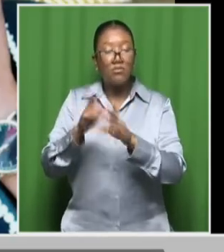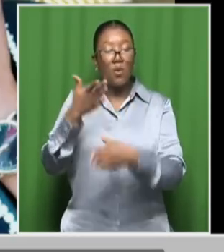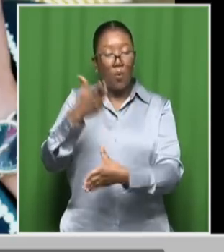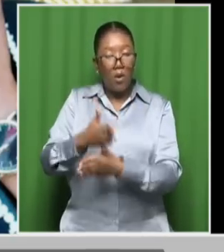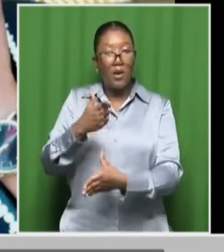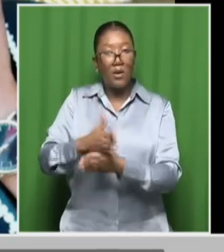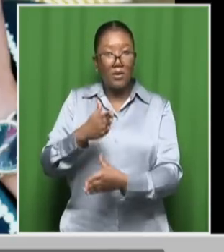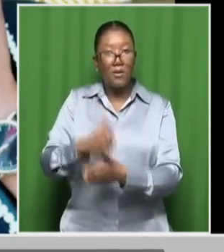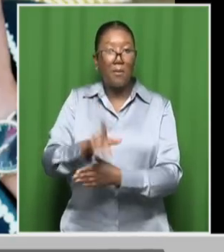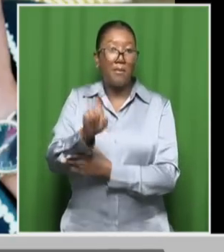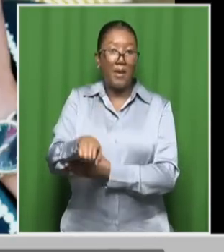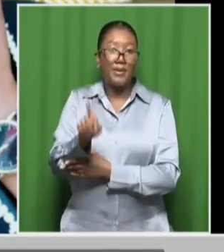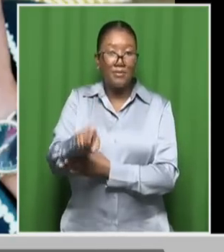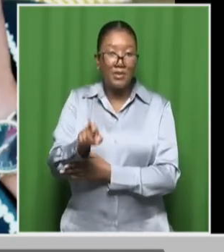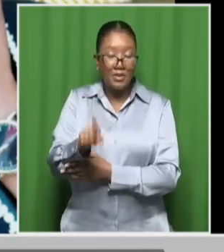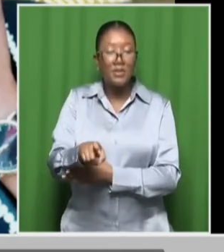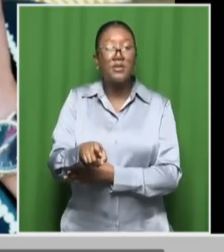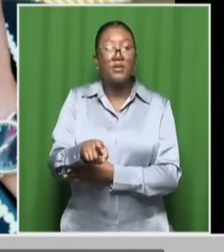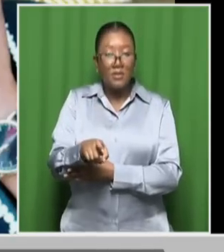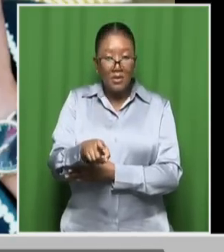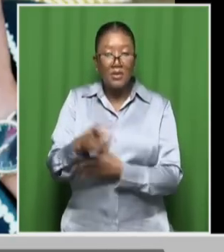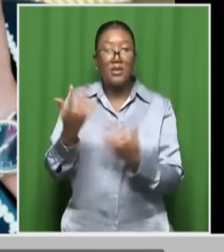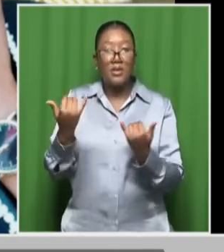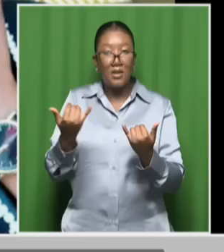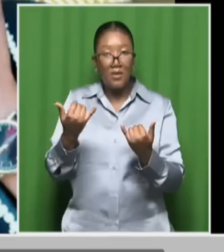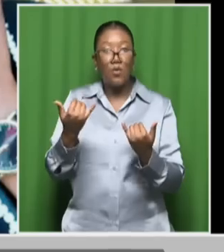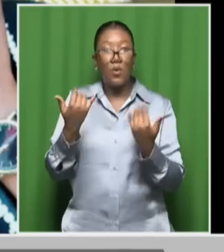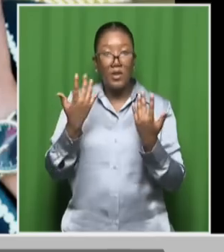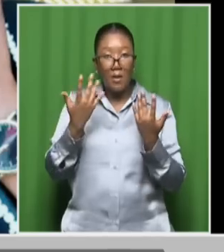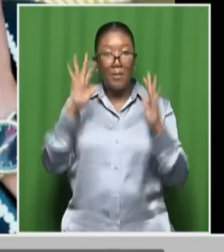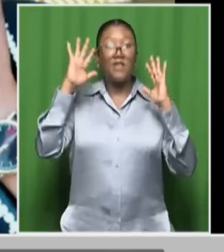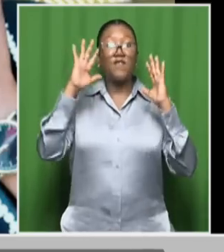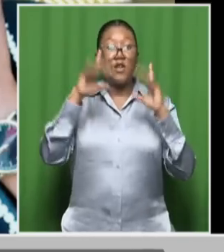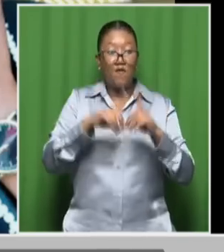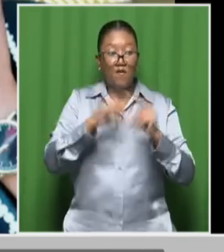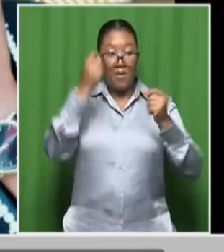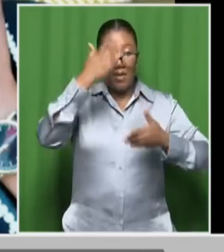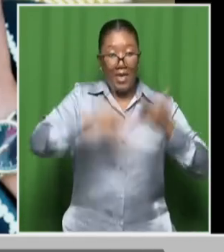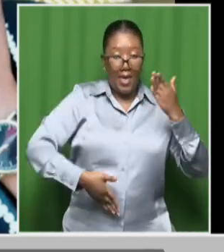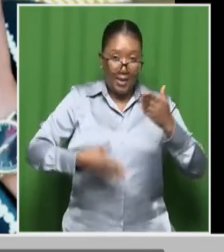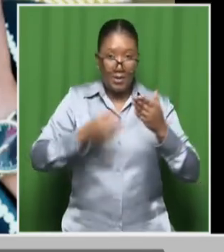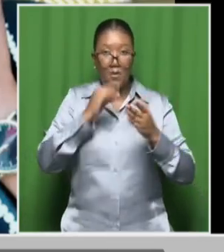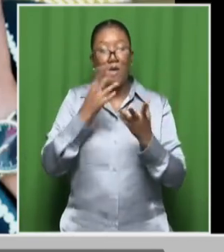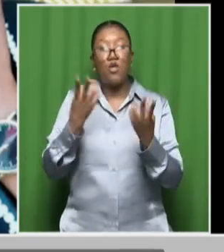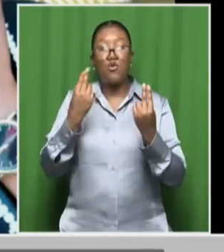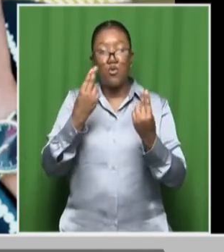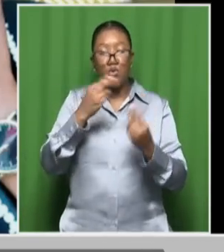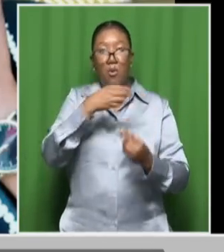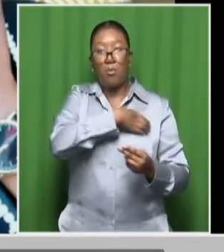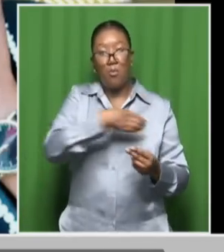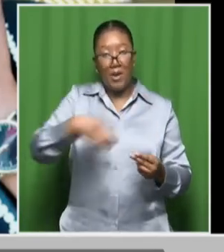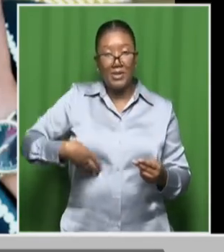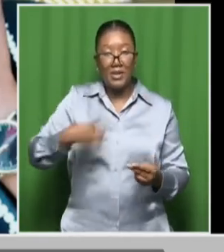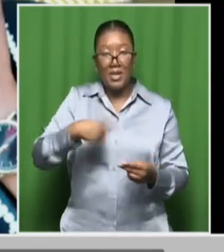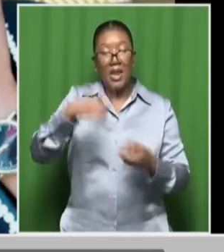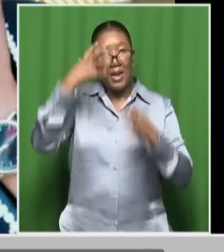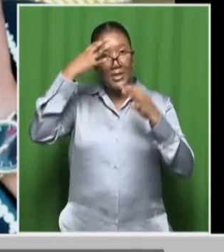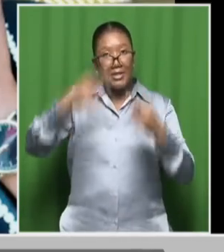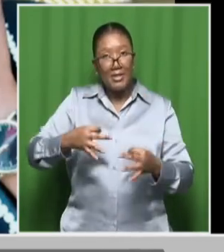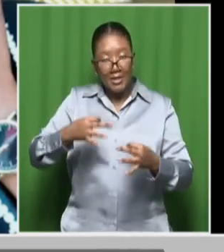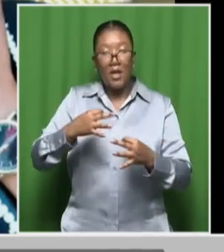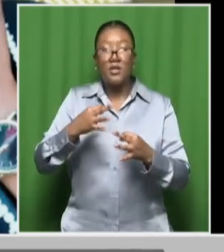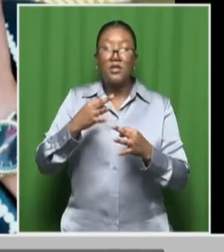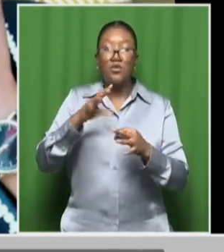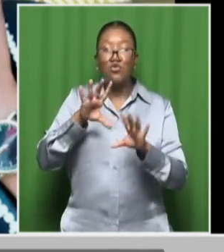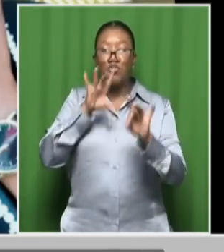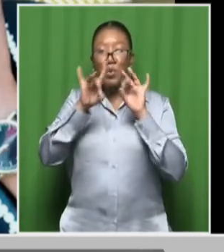work, and until such time when the new president can decide perhaps to make changes here and there.